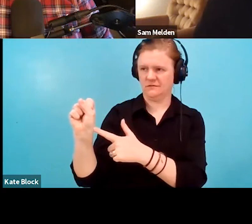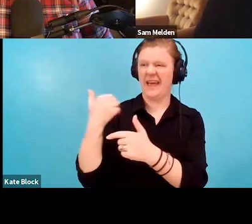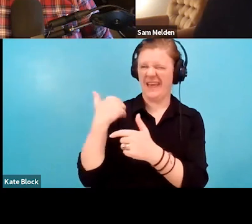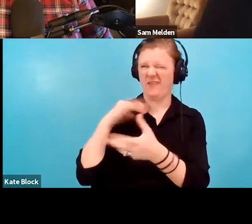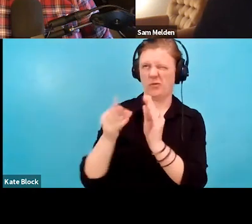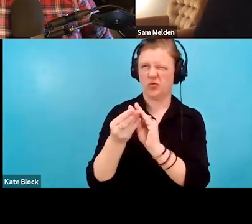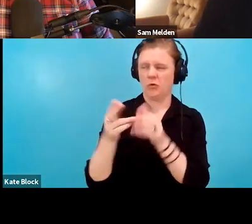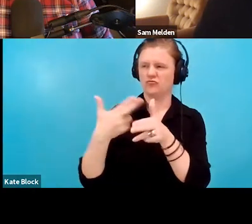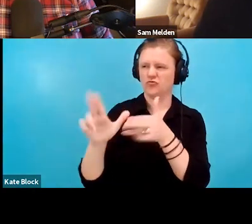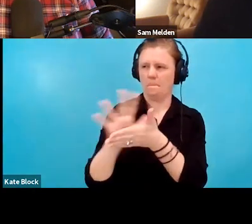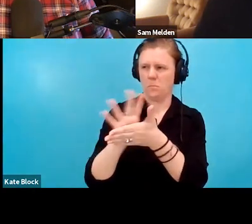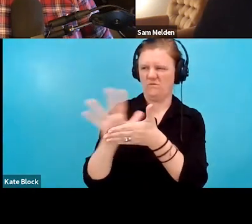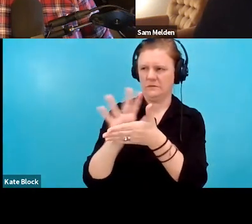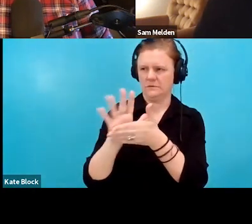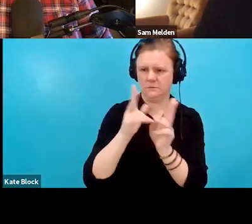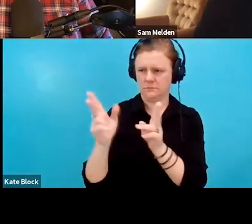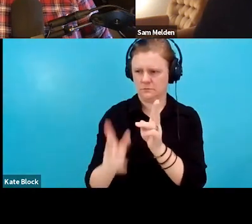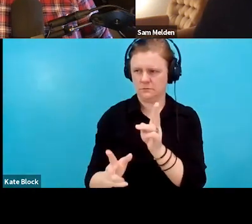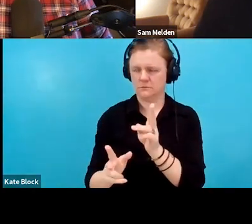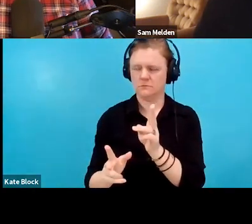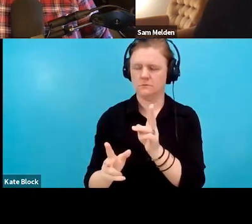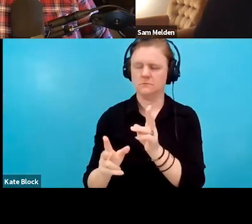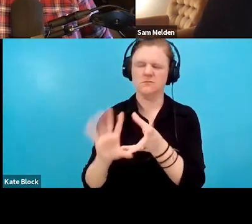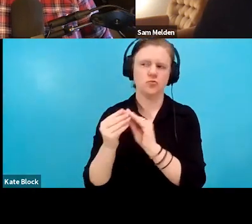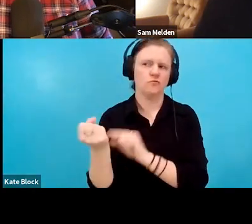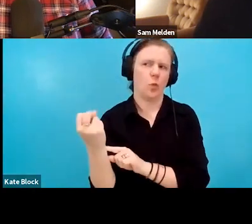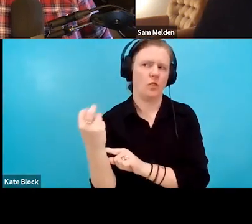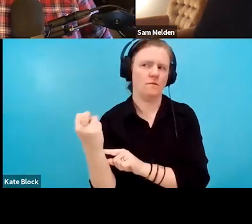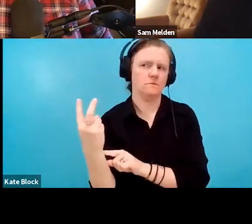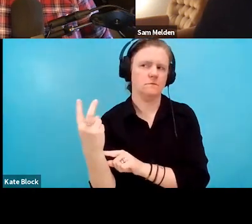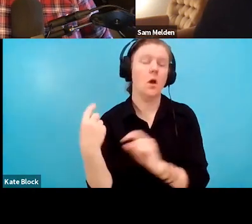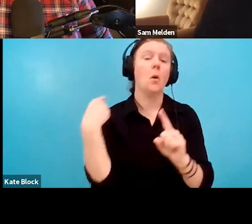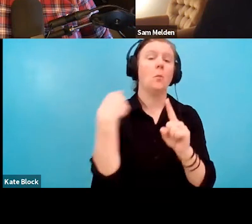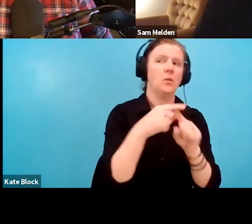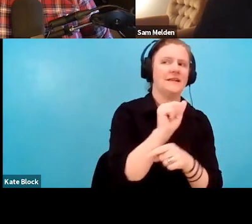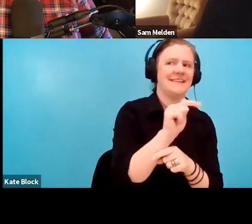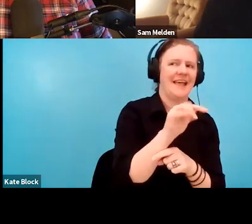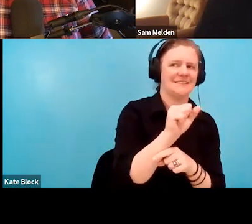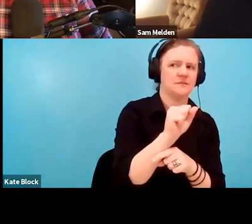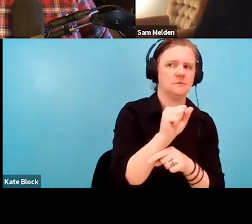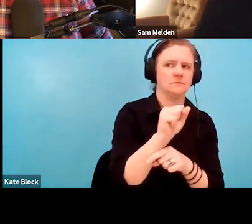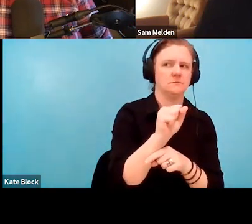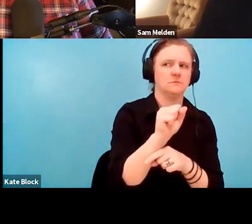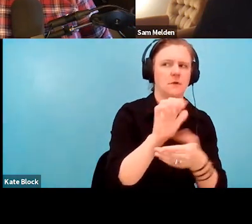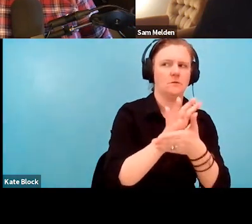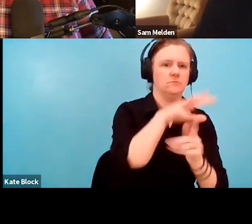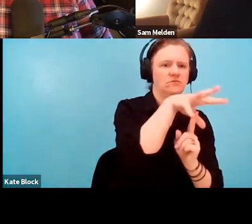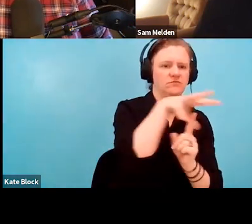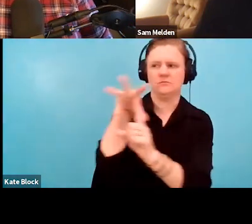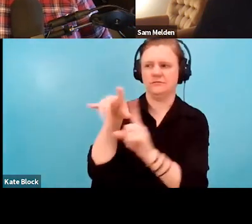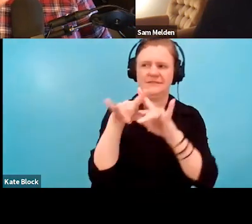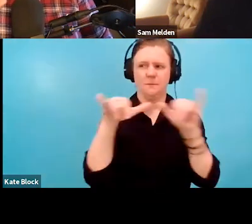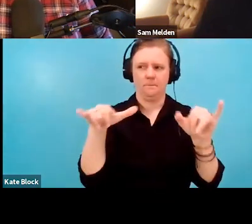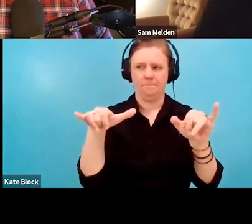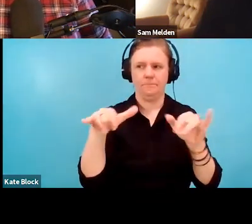Access. And so in the middle of them, and I think you've all encountered this, there is a thing that began happening where people would put